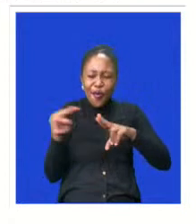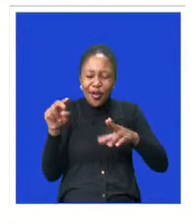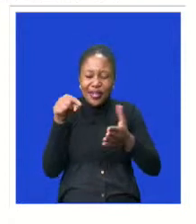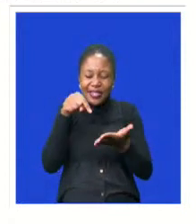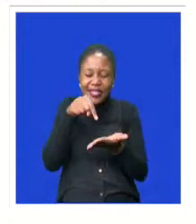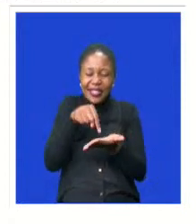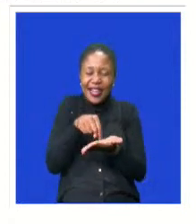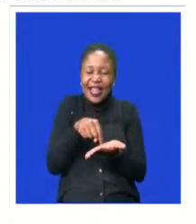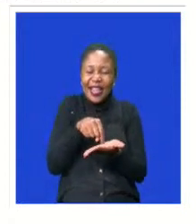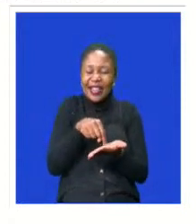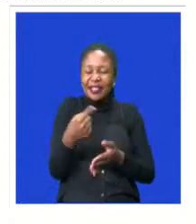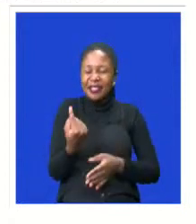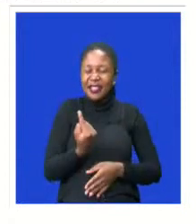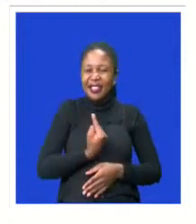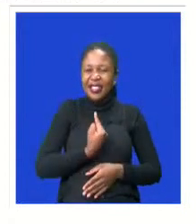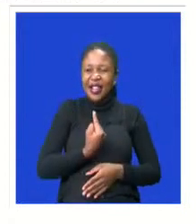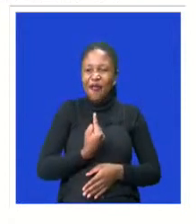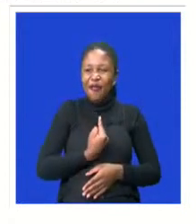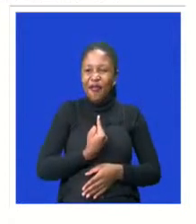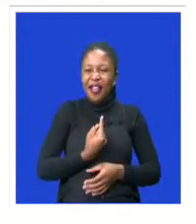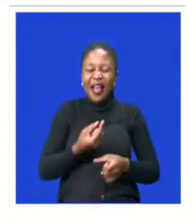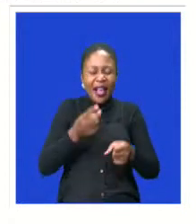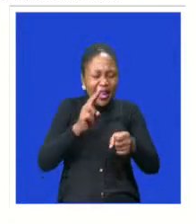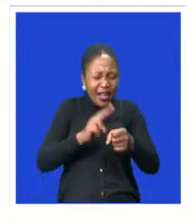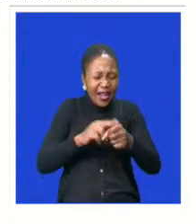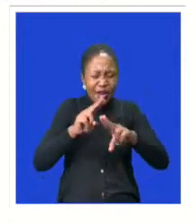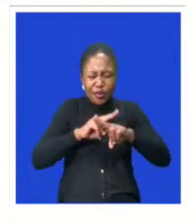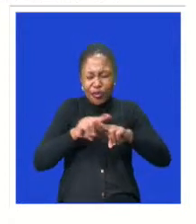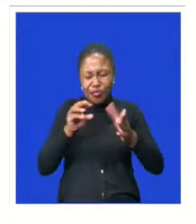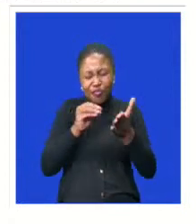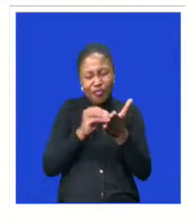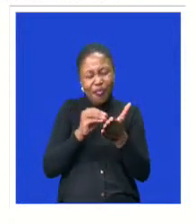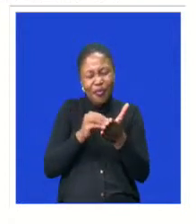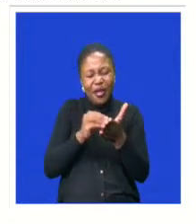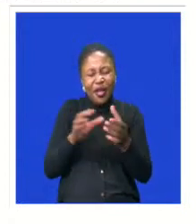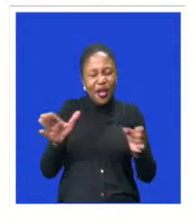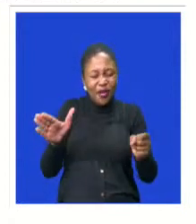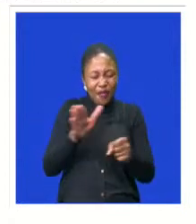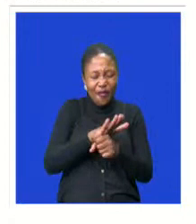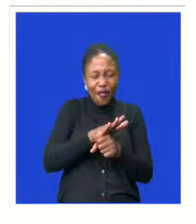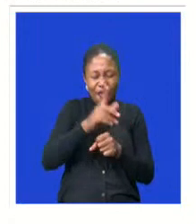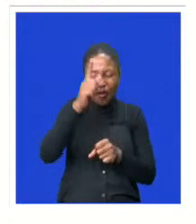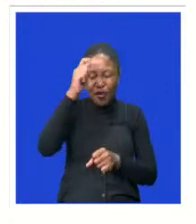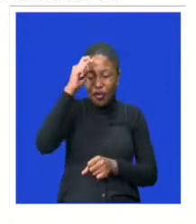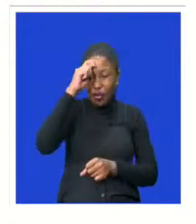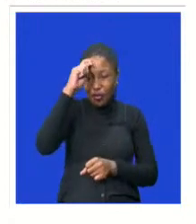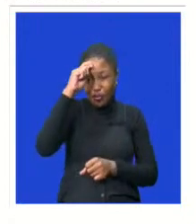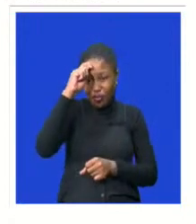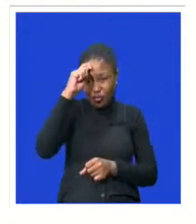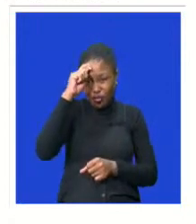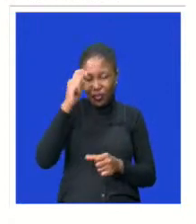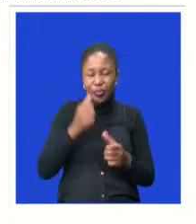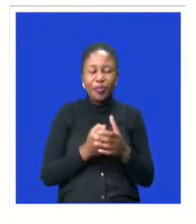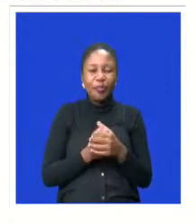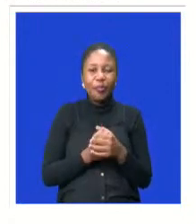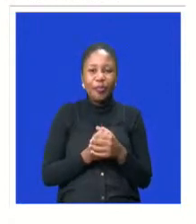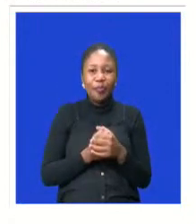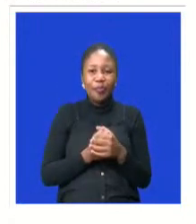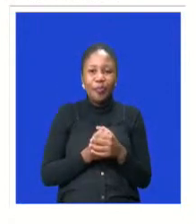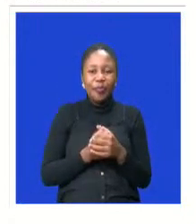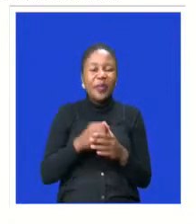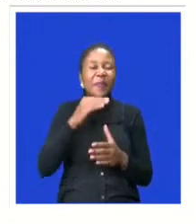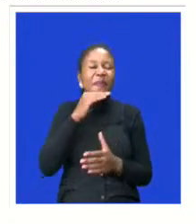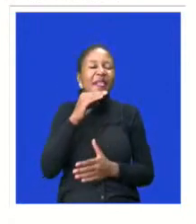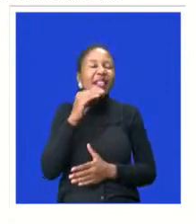writing a complex sentence, you use subordinate conjunctions to form the complex sentence. The